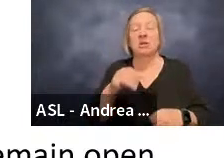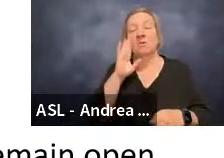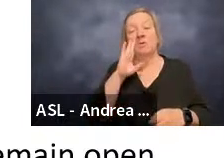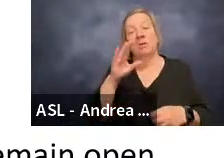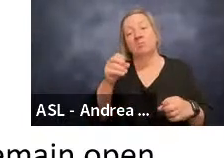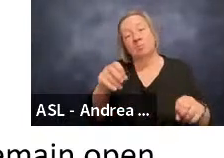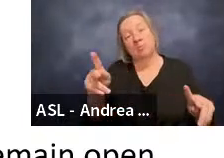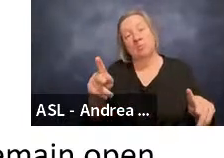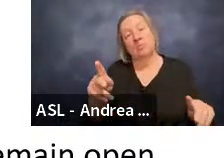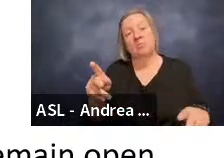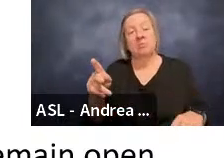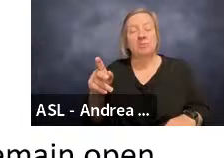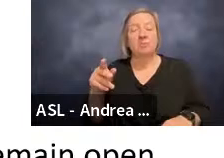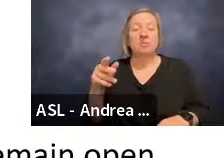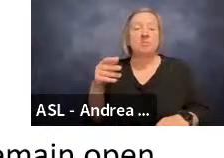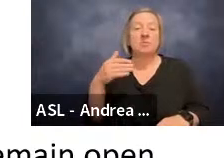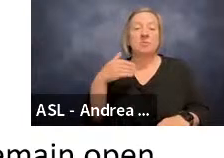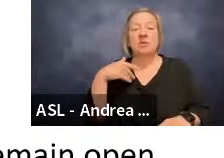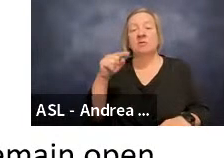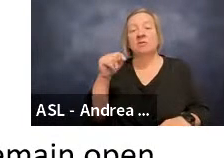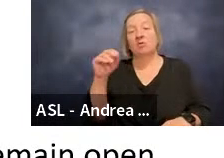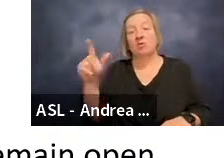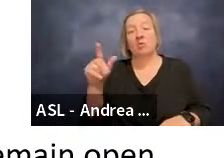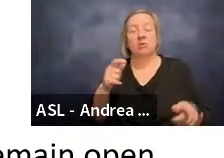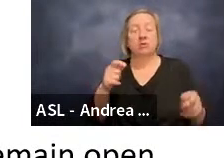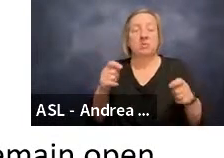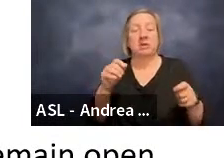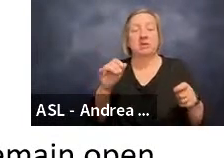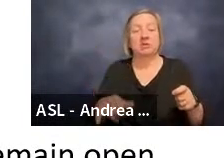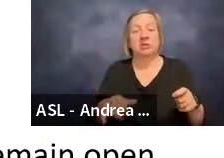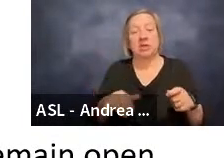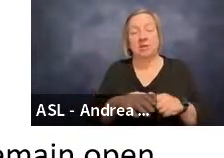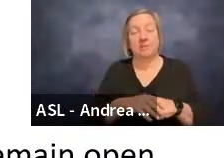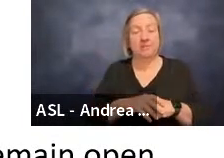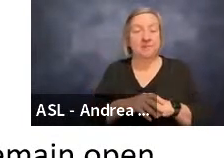opportunity to have a tool to manage that traffic demand.